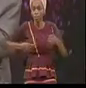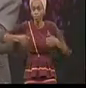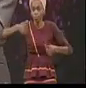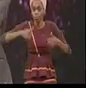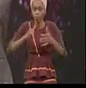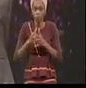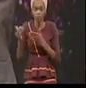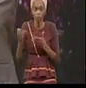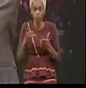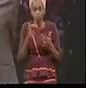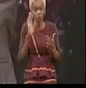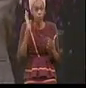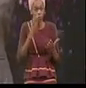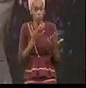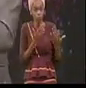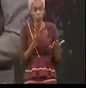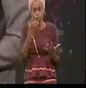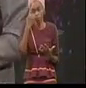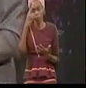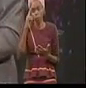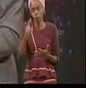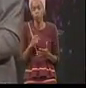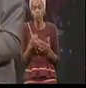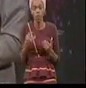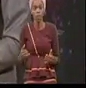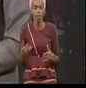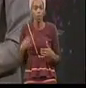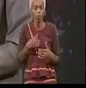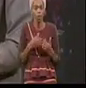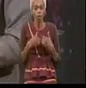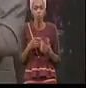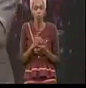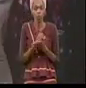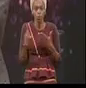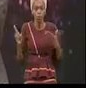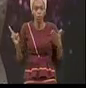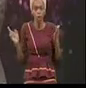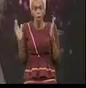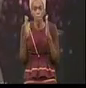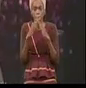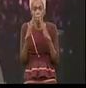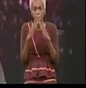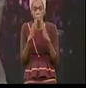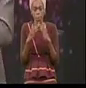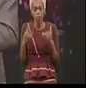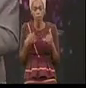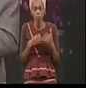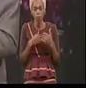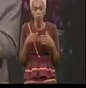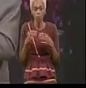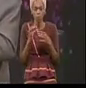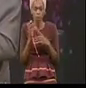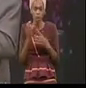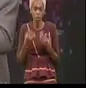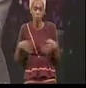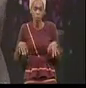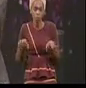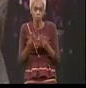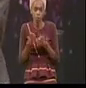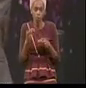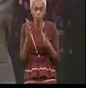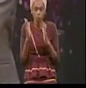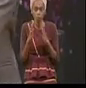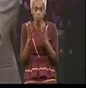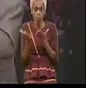you. Don't be in a hurry to go. Weekly meetings. We have the following important meetings during the week. Sunday worship service.